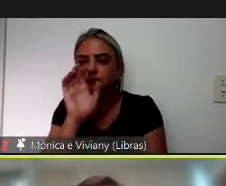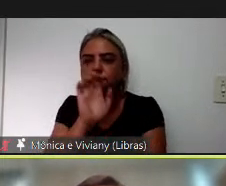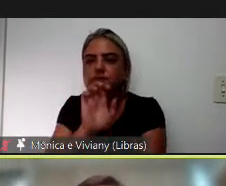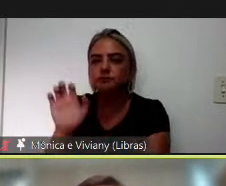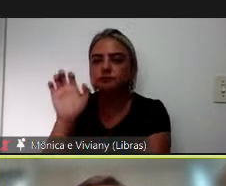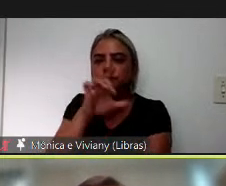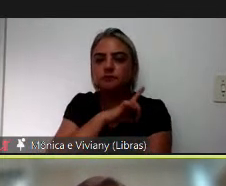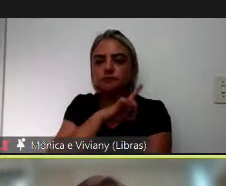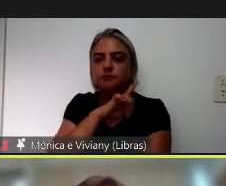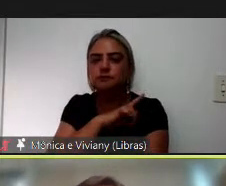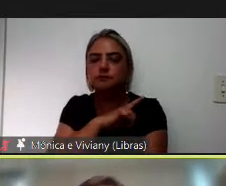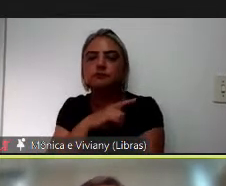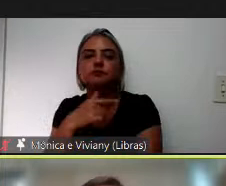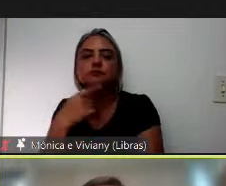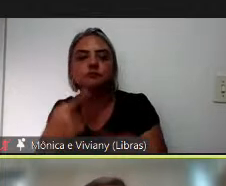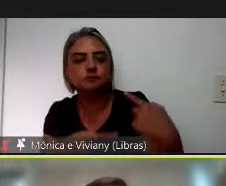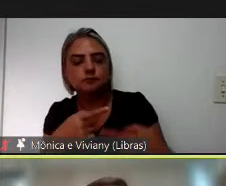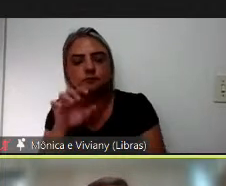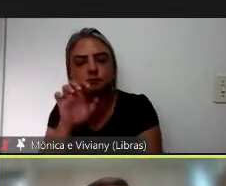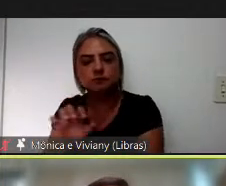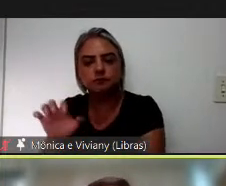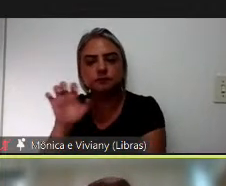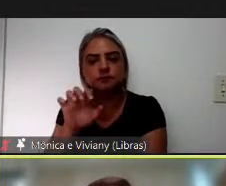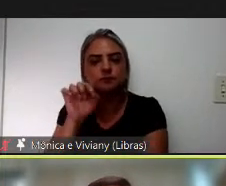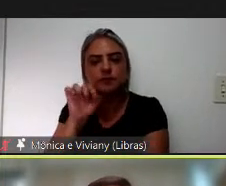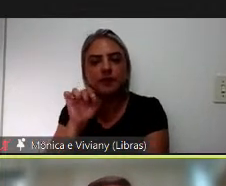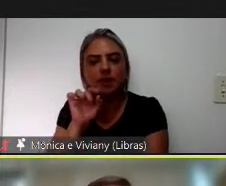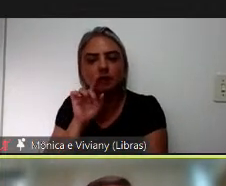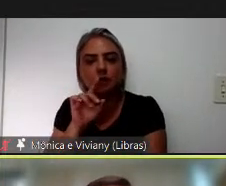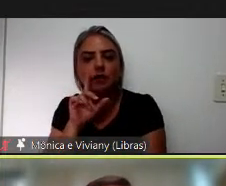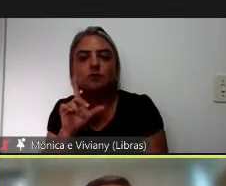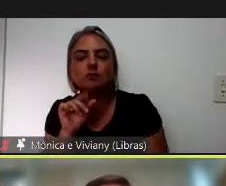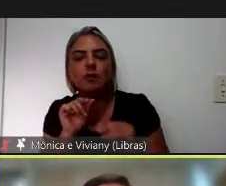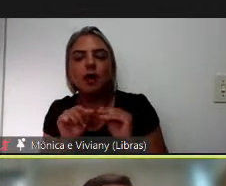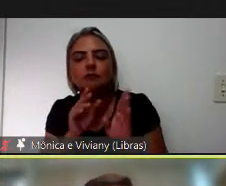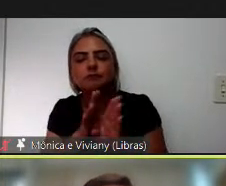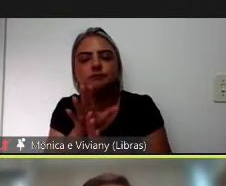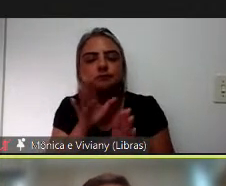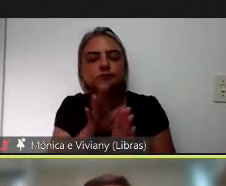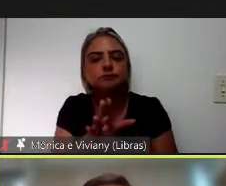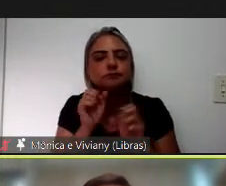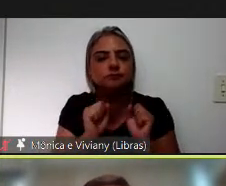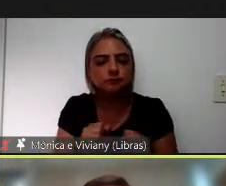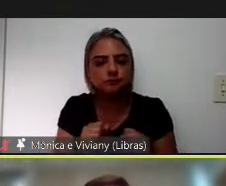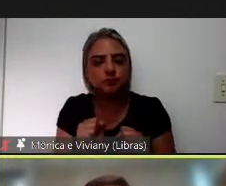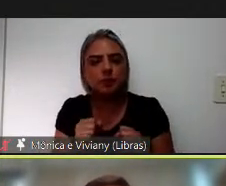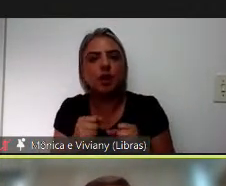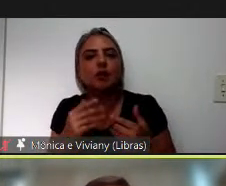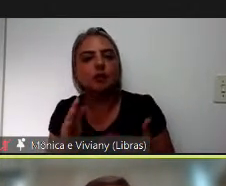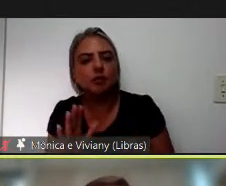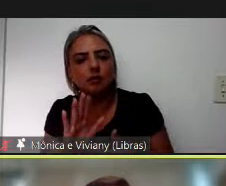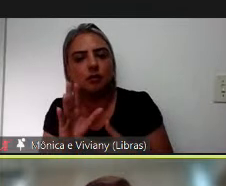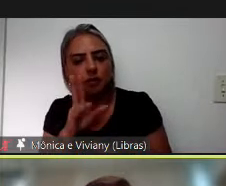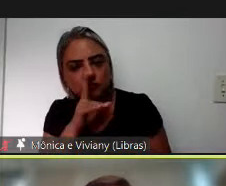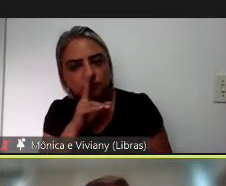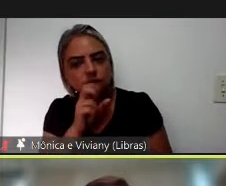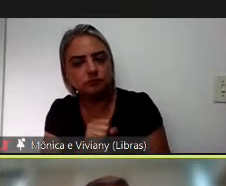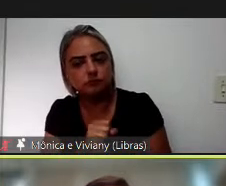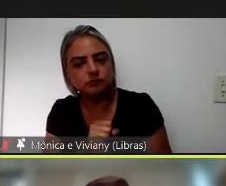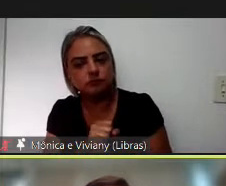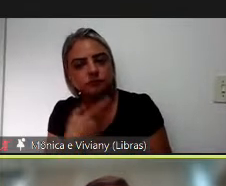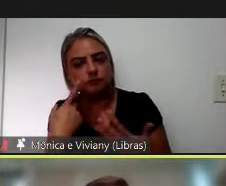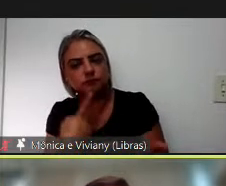Some states have states policies, and this was a recommendation that could